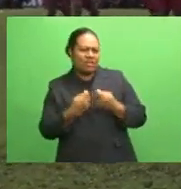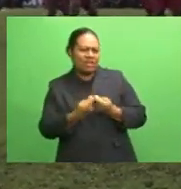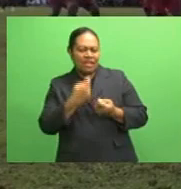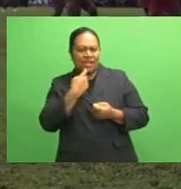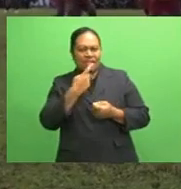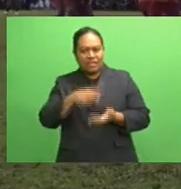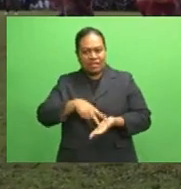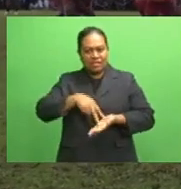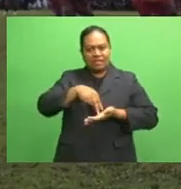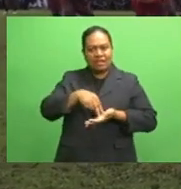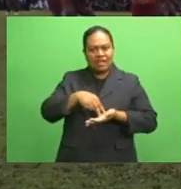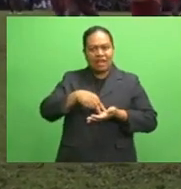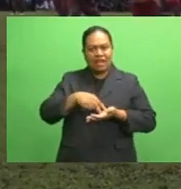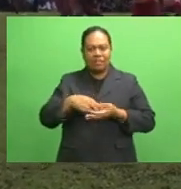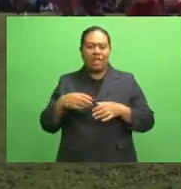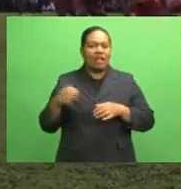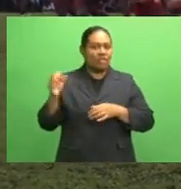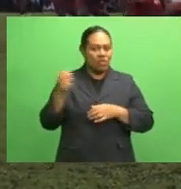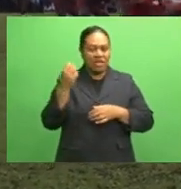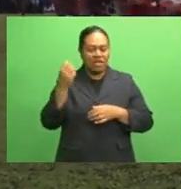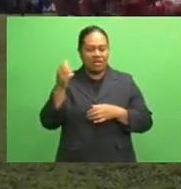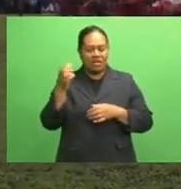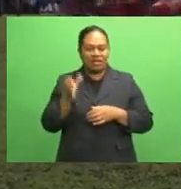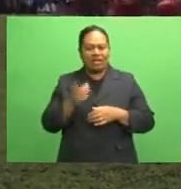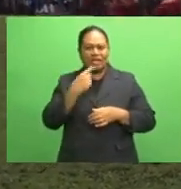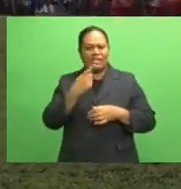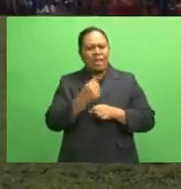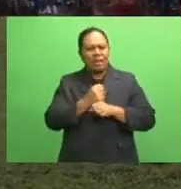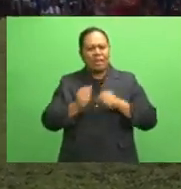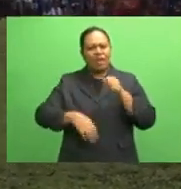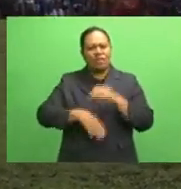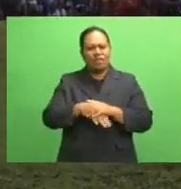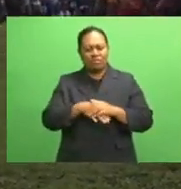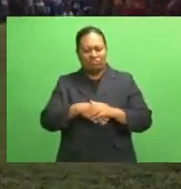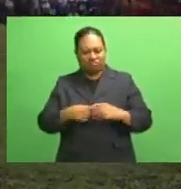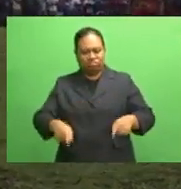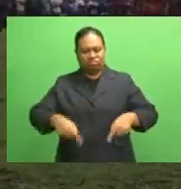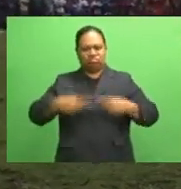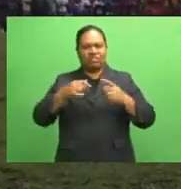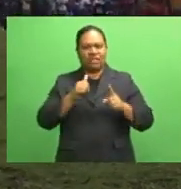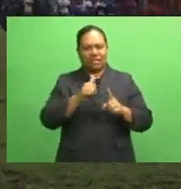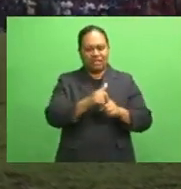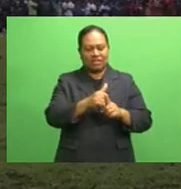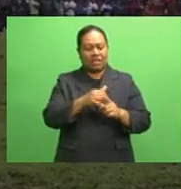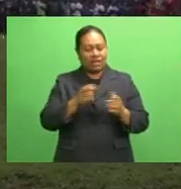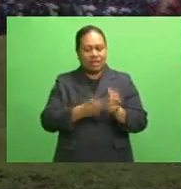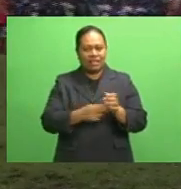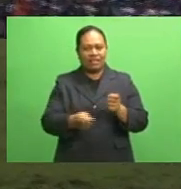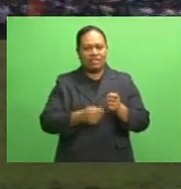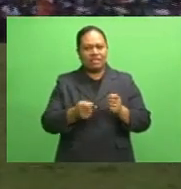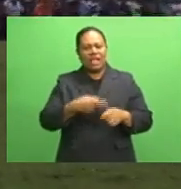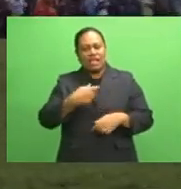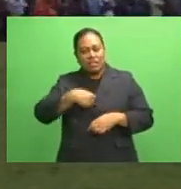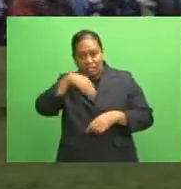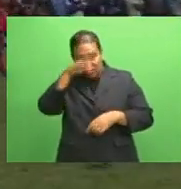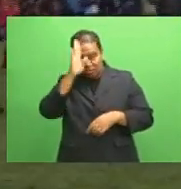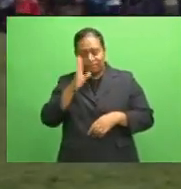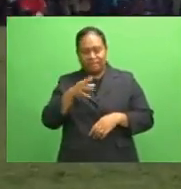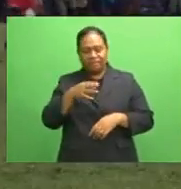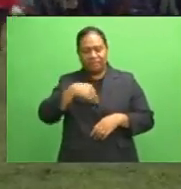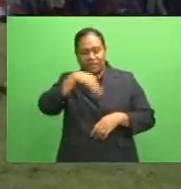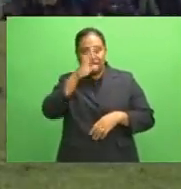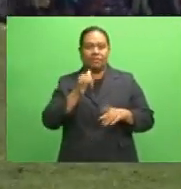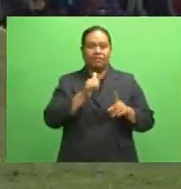their ground in the entirety of the match against the powerful Naitha Siri side. Impressed with the performance, Tui Namosi Ratu Suliano